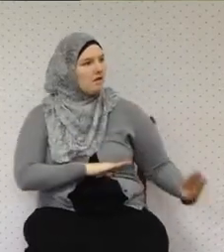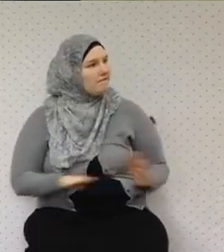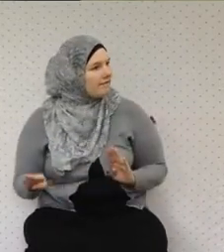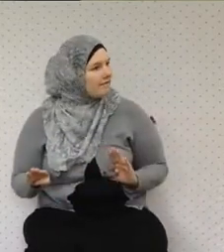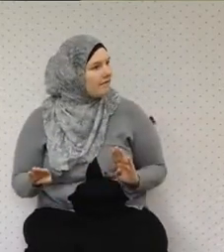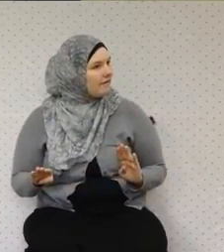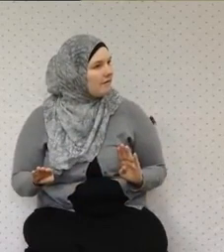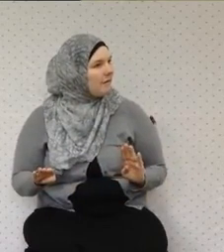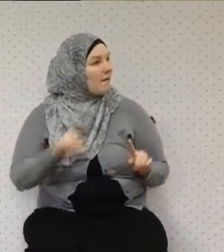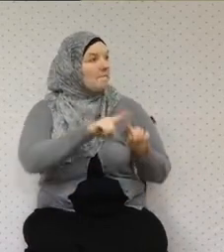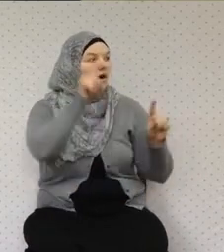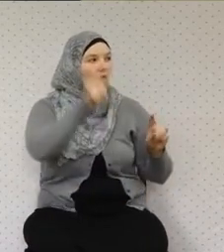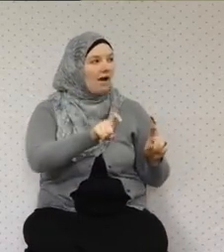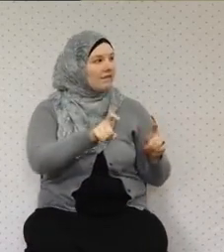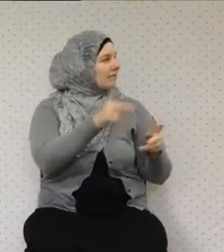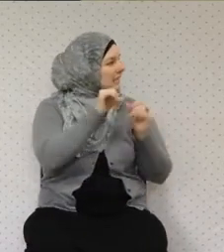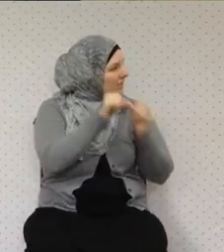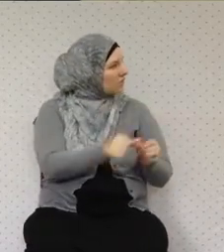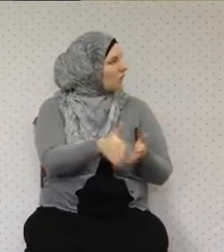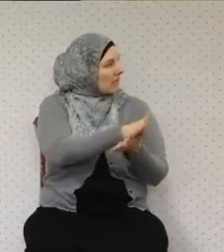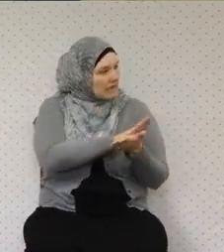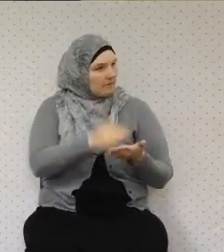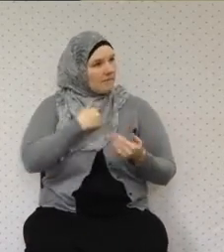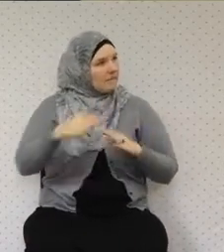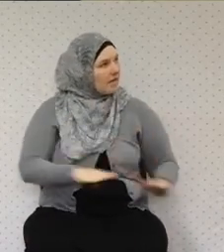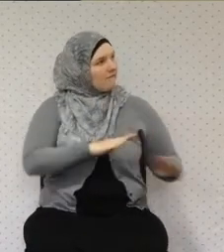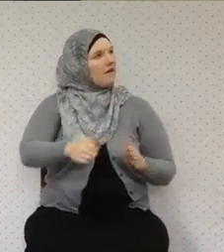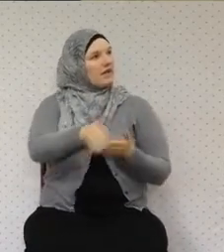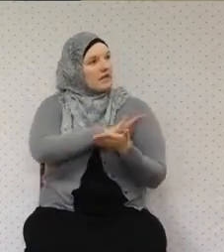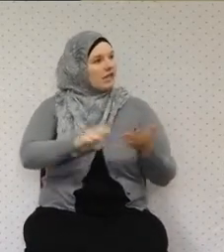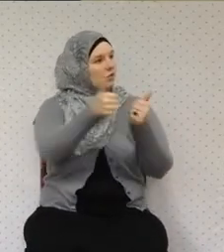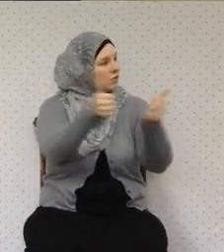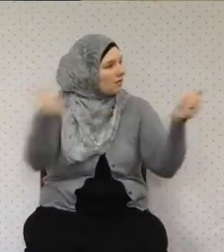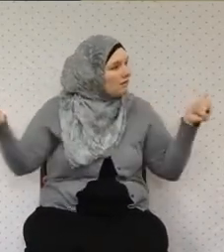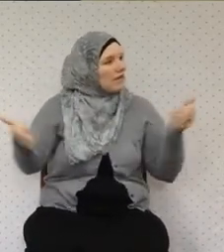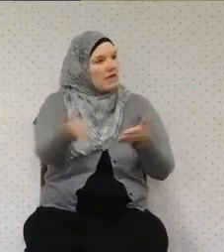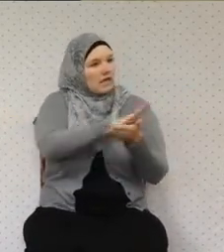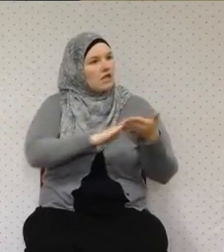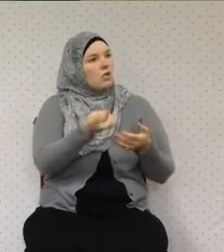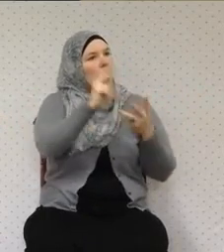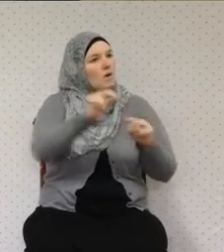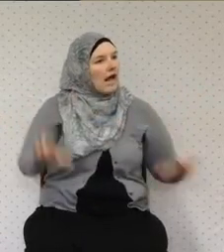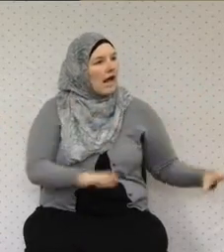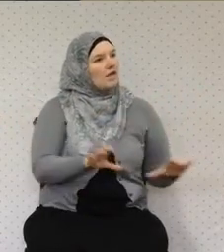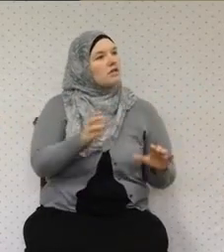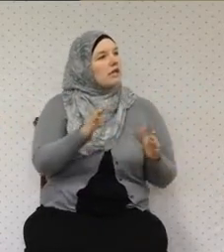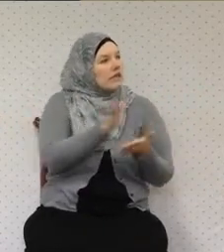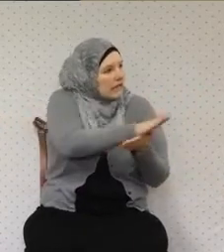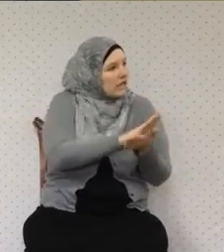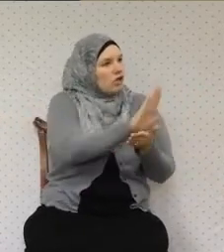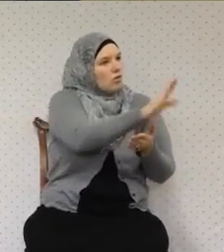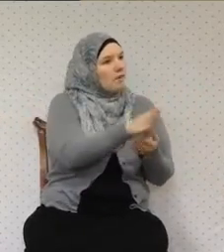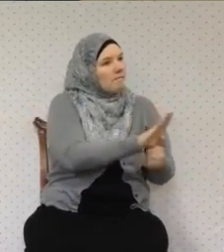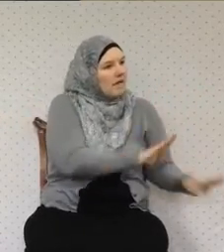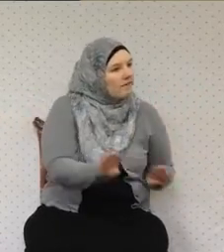but you have to continue to cleanse your heart, yourself, to cleanse your own act and your own behavior,